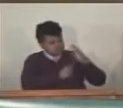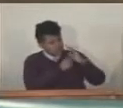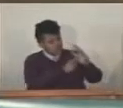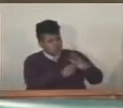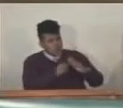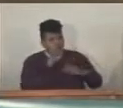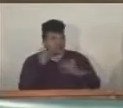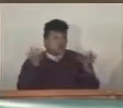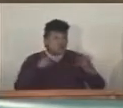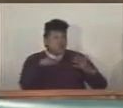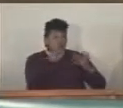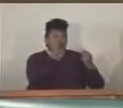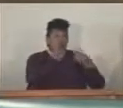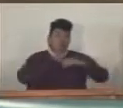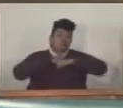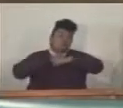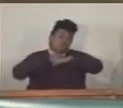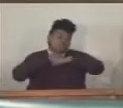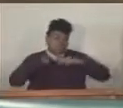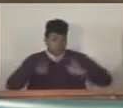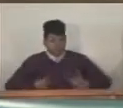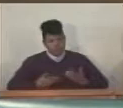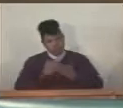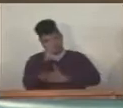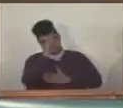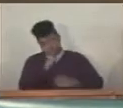and the work they are doing to protect human rights.